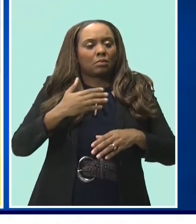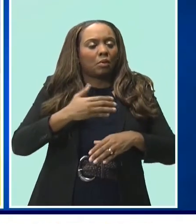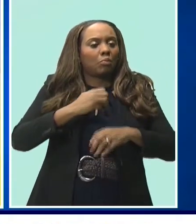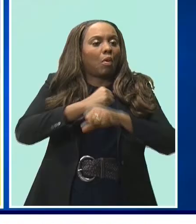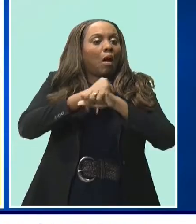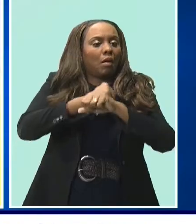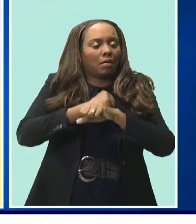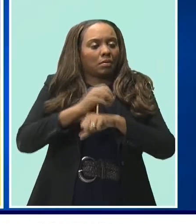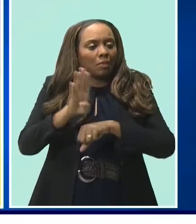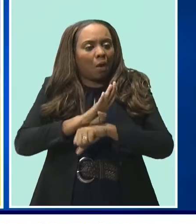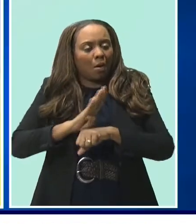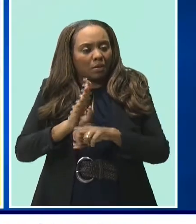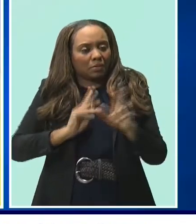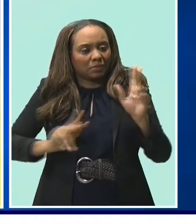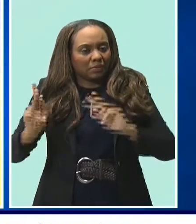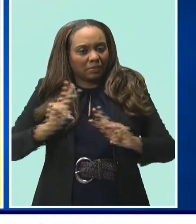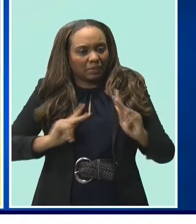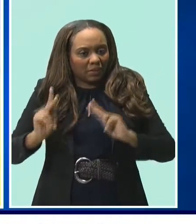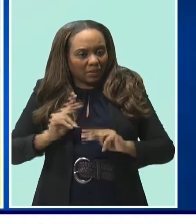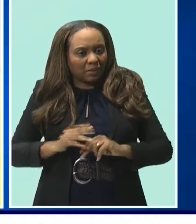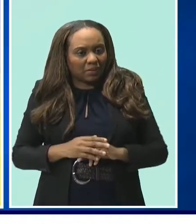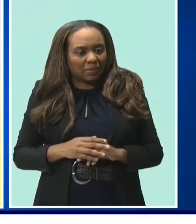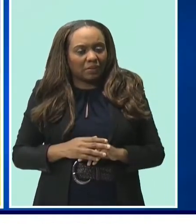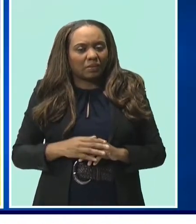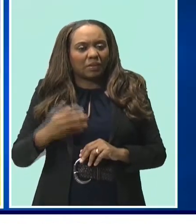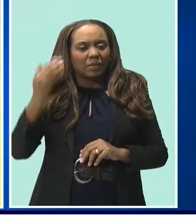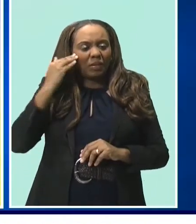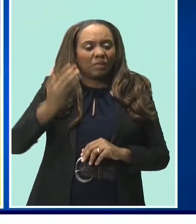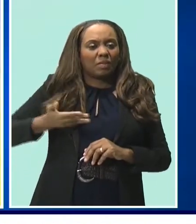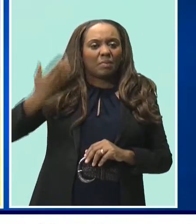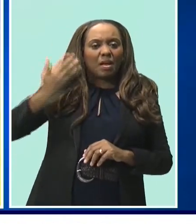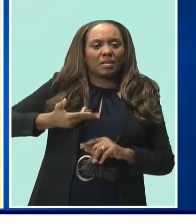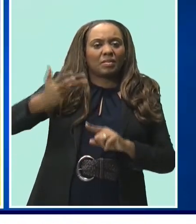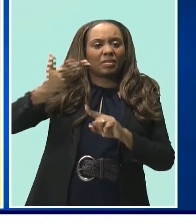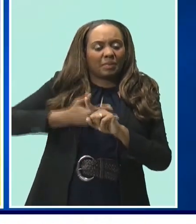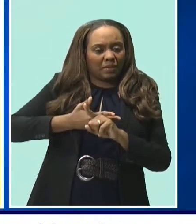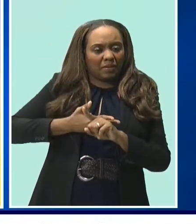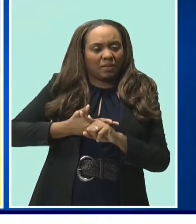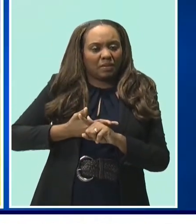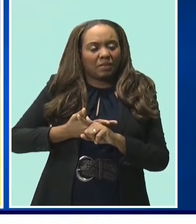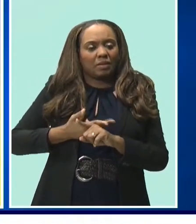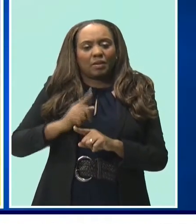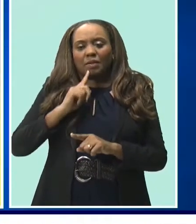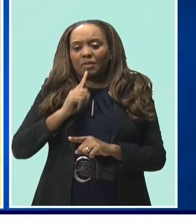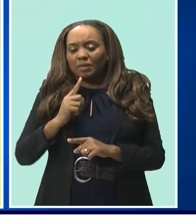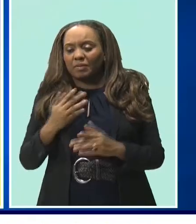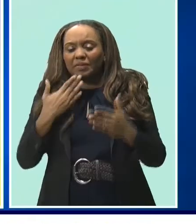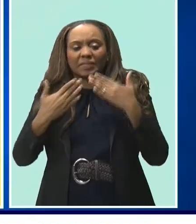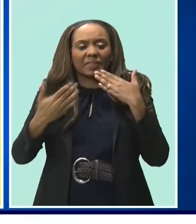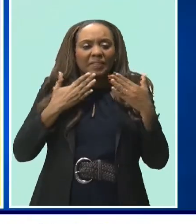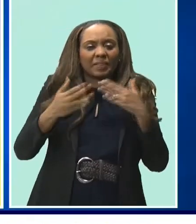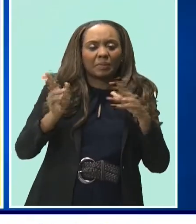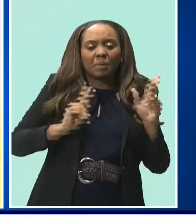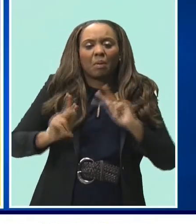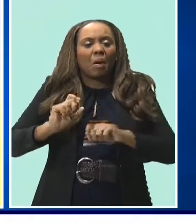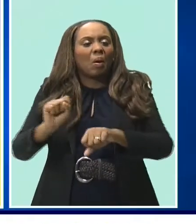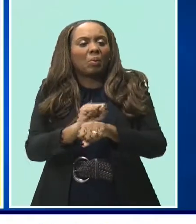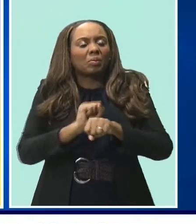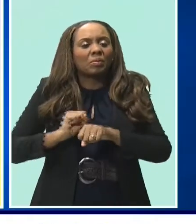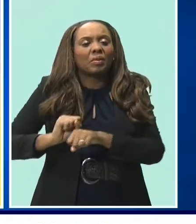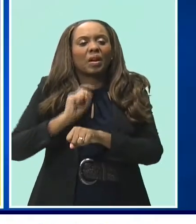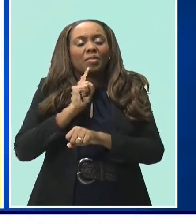frontline agencies battling the virus for the past few months, and really we thank them for that, to our partners in the